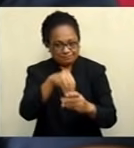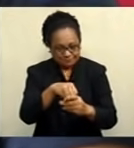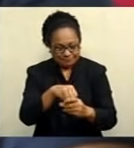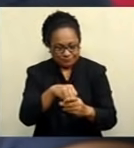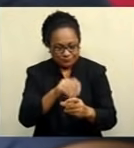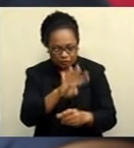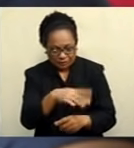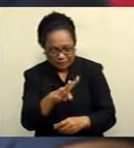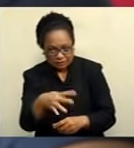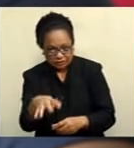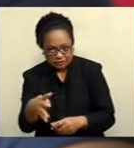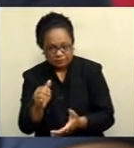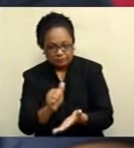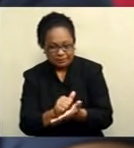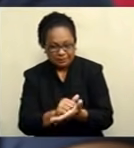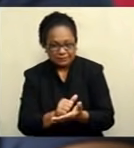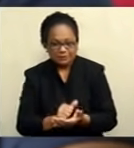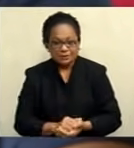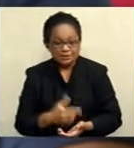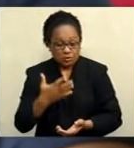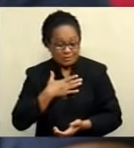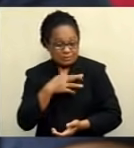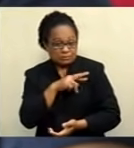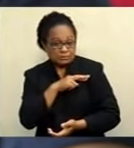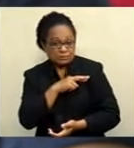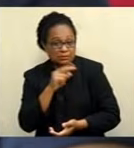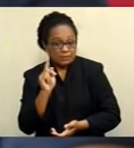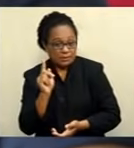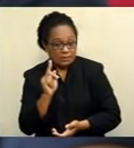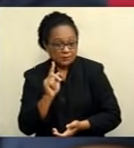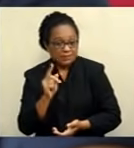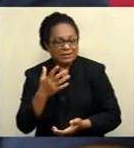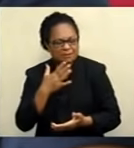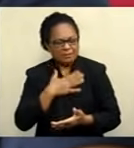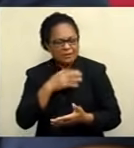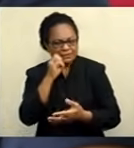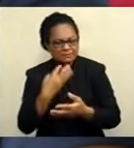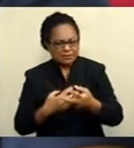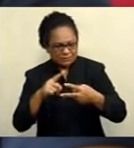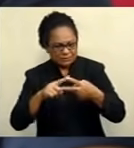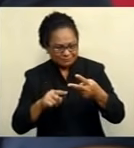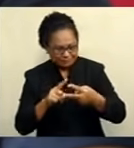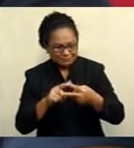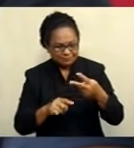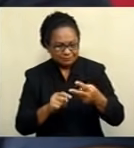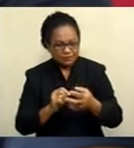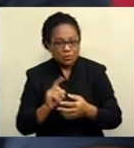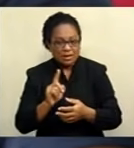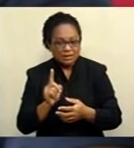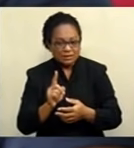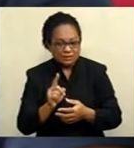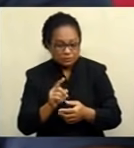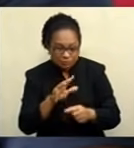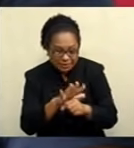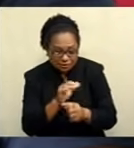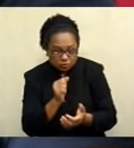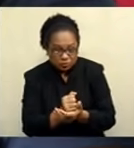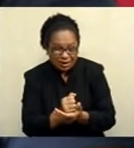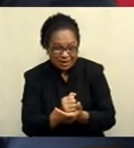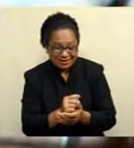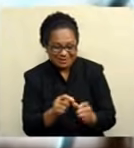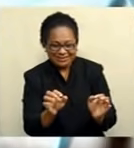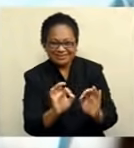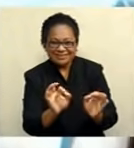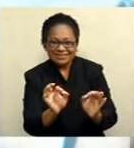this. So my role with my experience in there is to eliminate any criminal